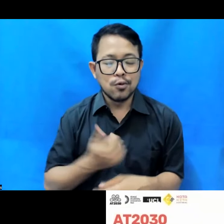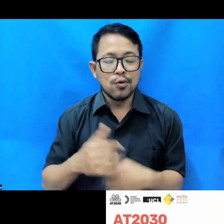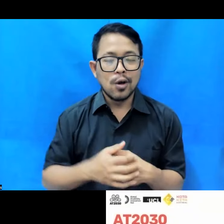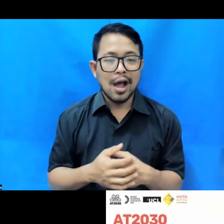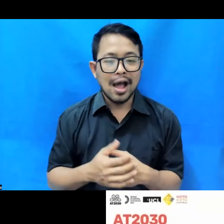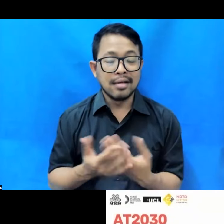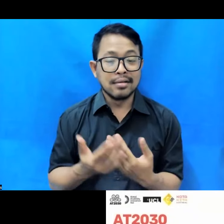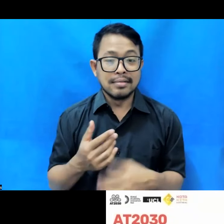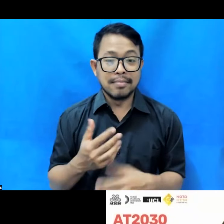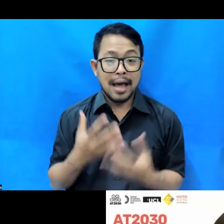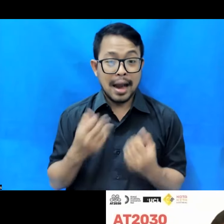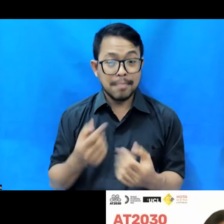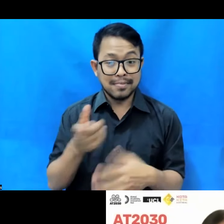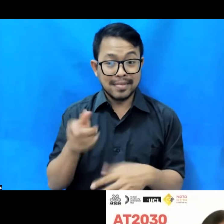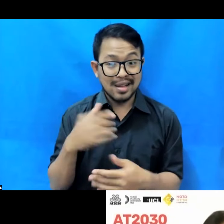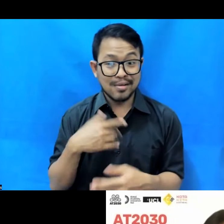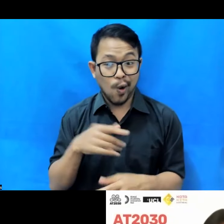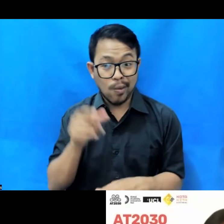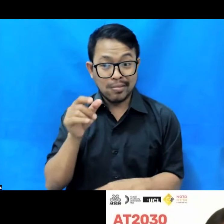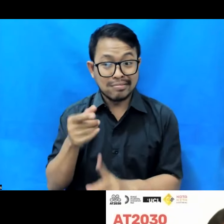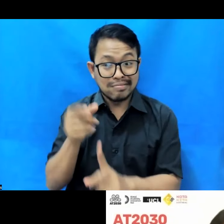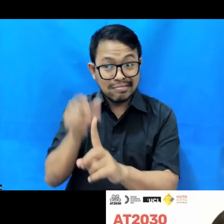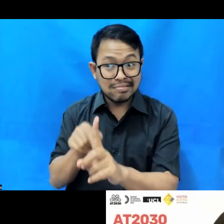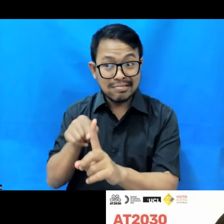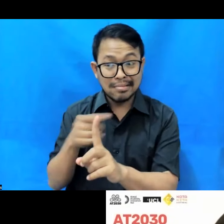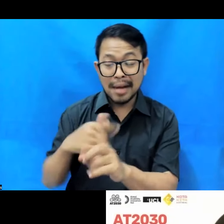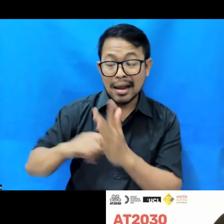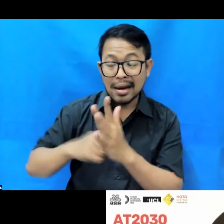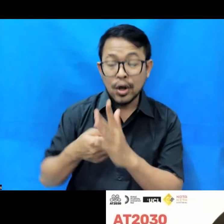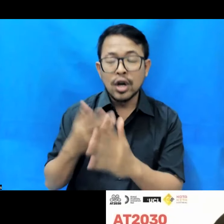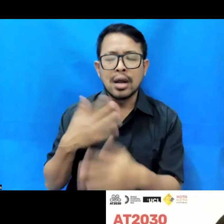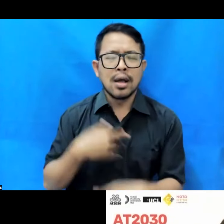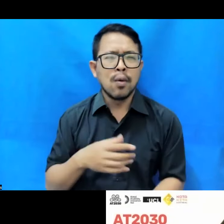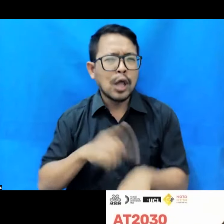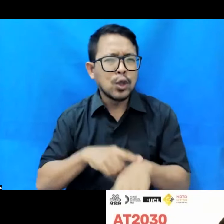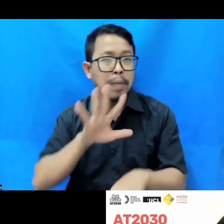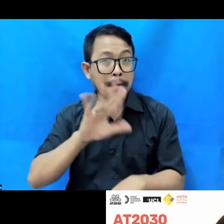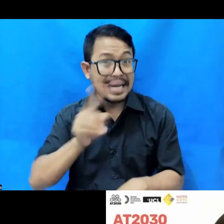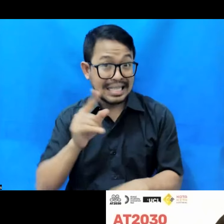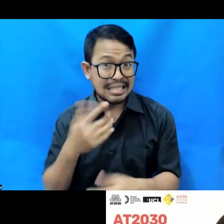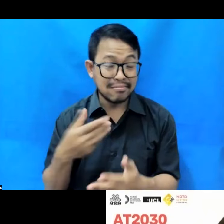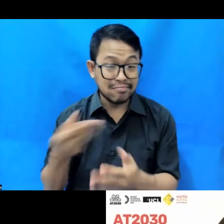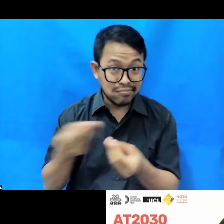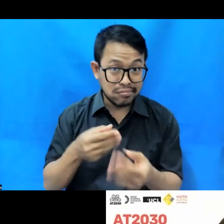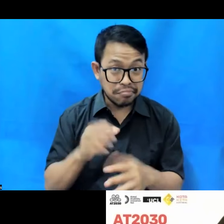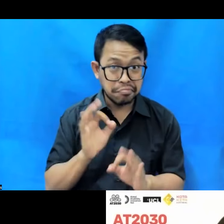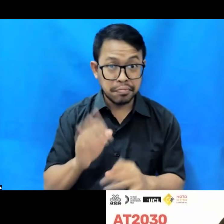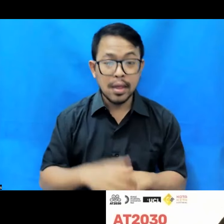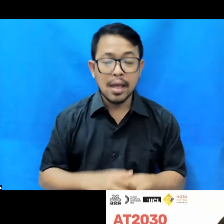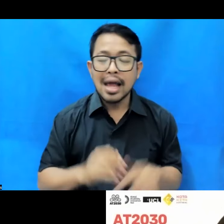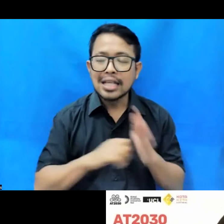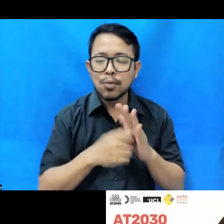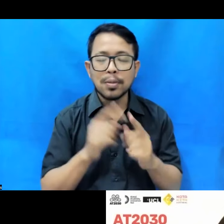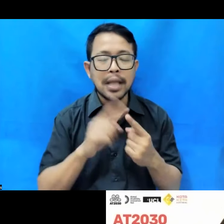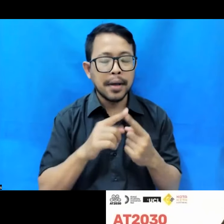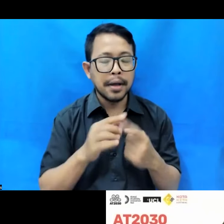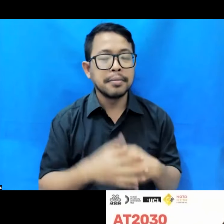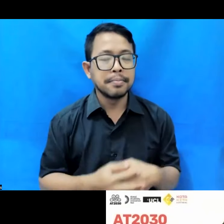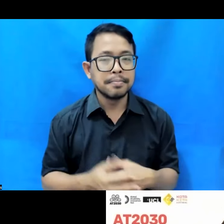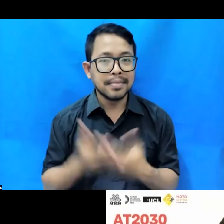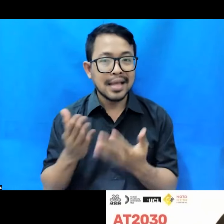here. So from the discussant, please deliver your points in a maximum of 5 minutes. Now, for the